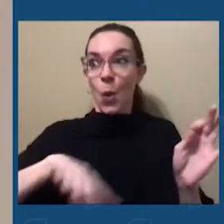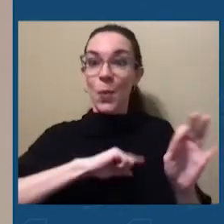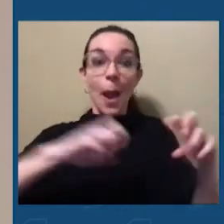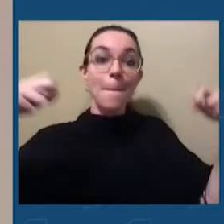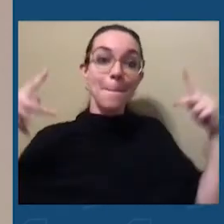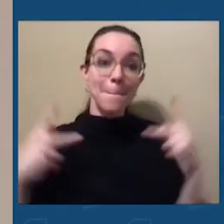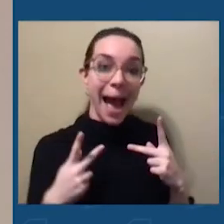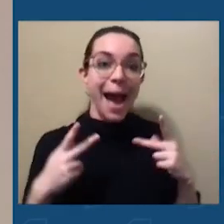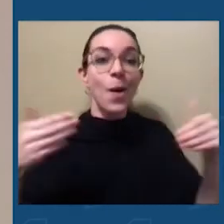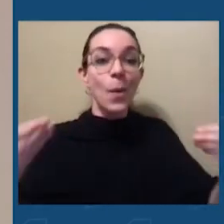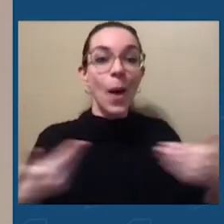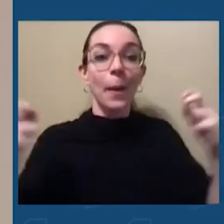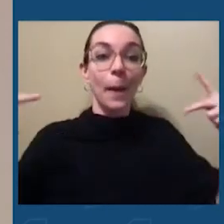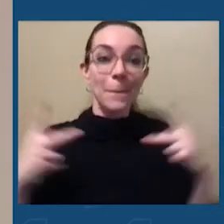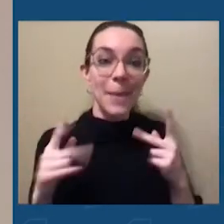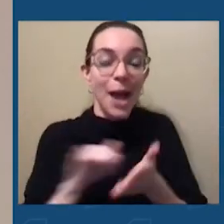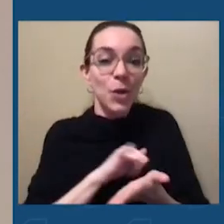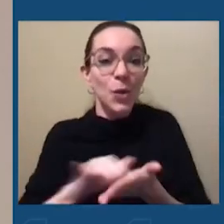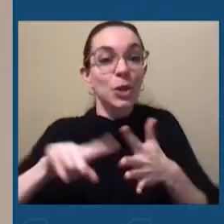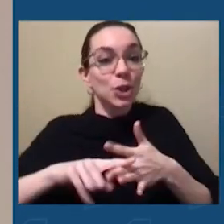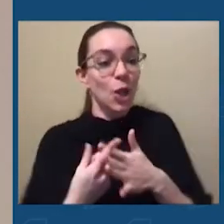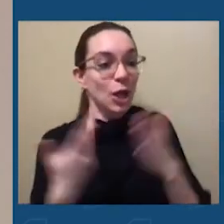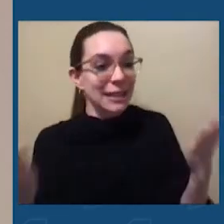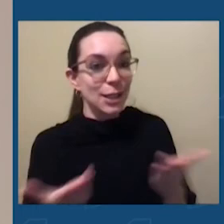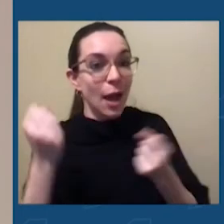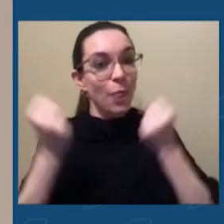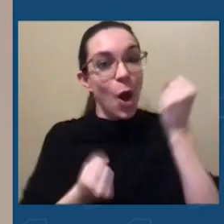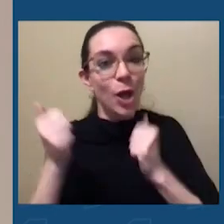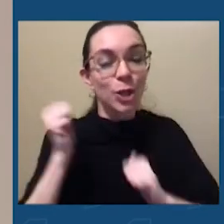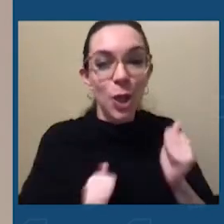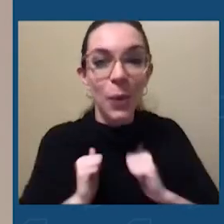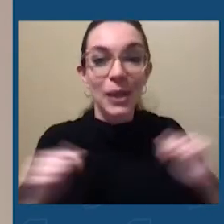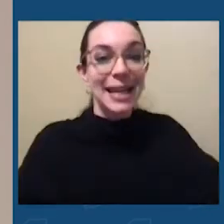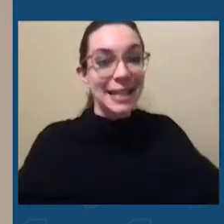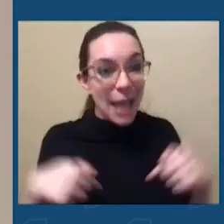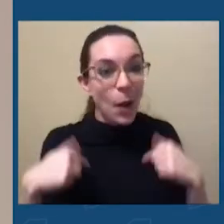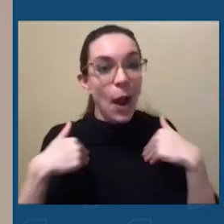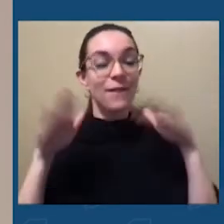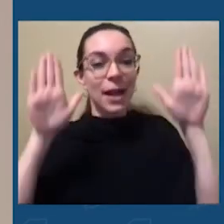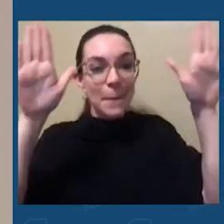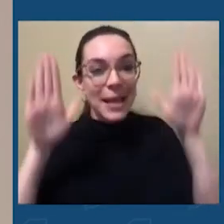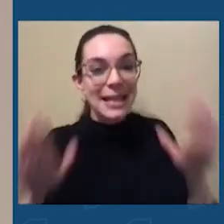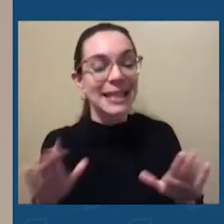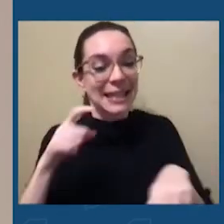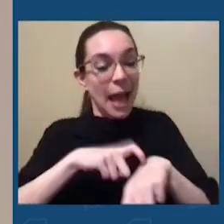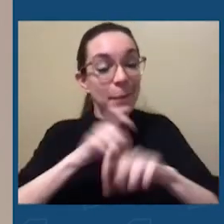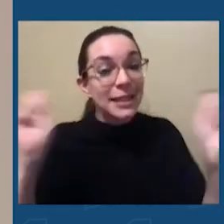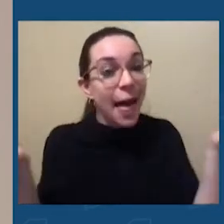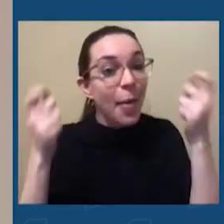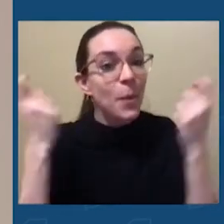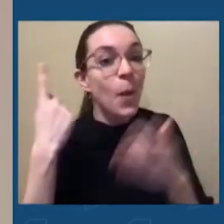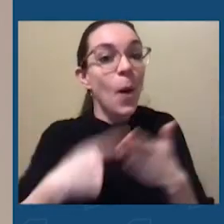back, New York. It starts right here at the Auto Show. Get down here, have a great time, and celebrate what we love about